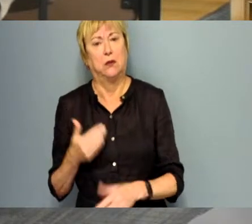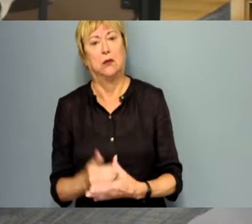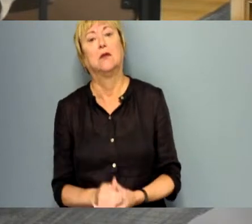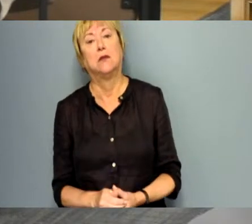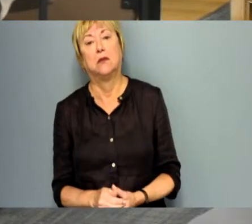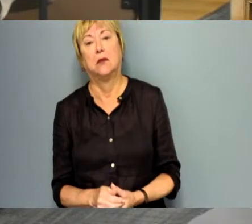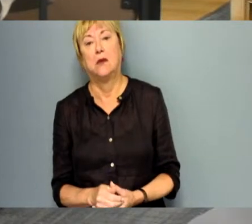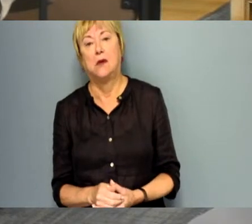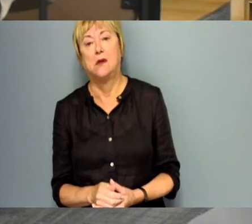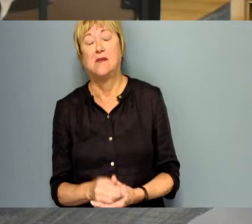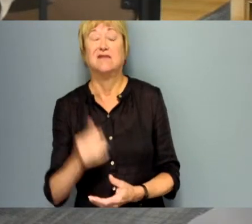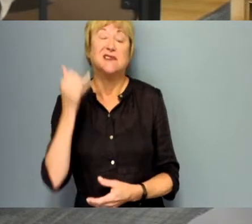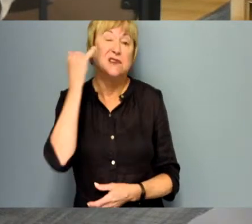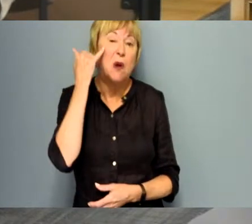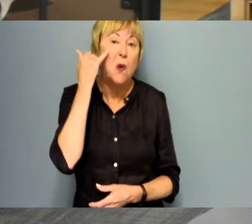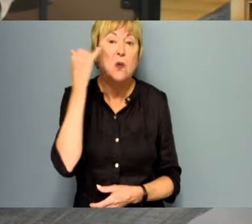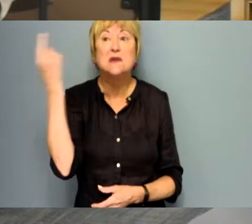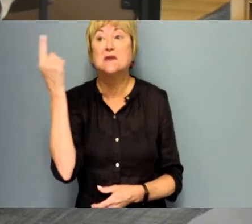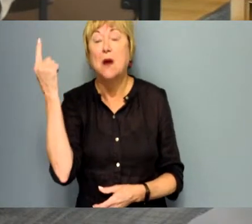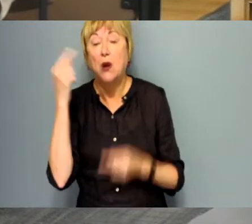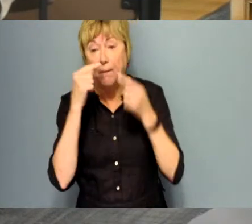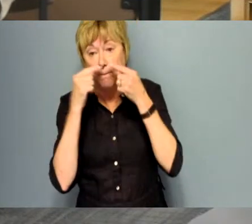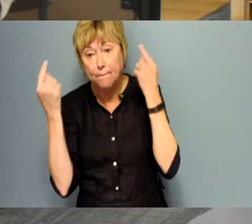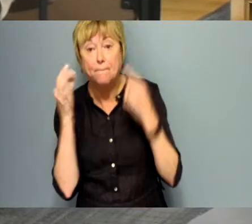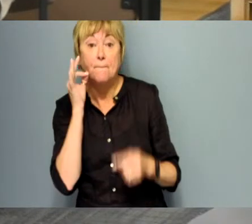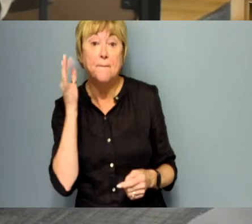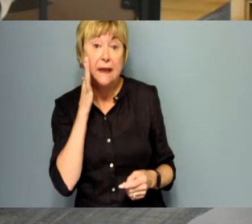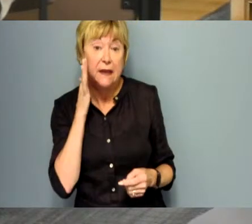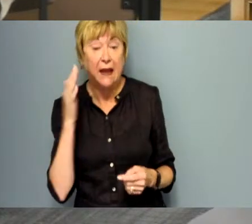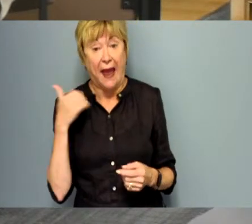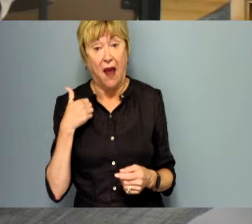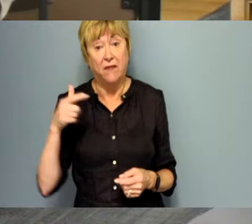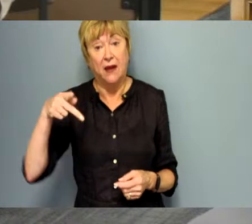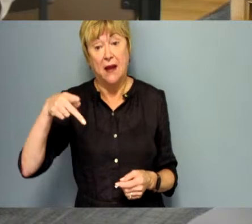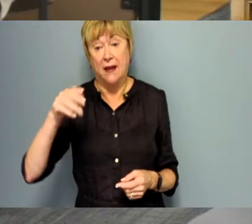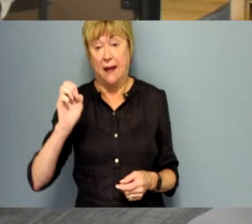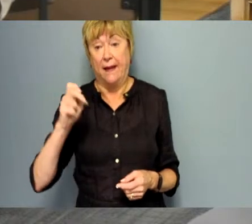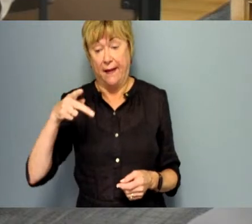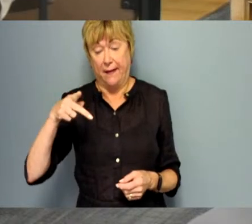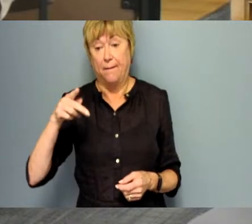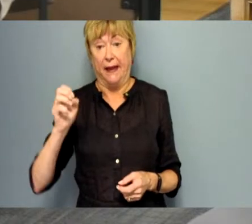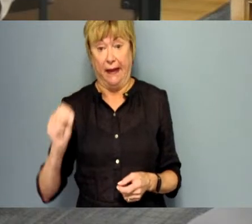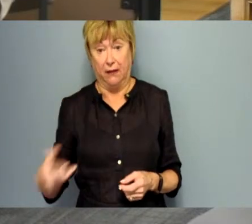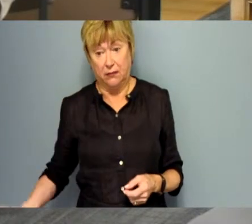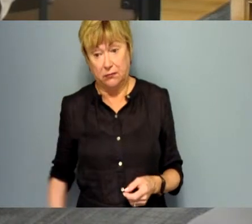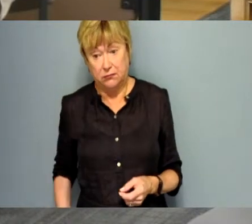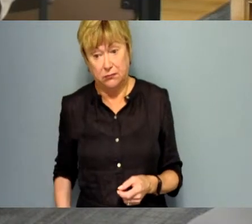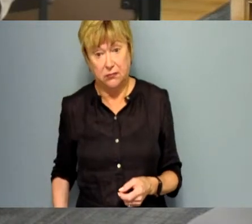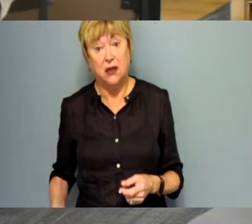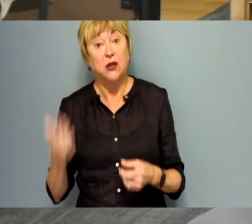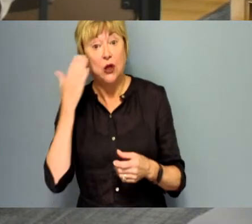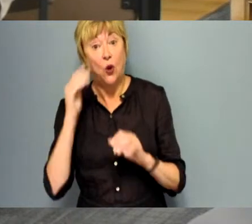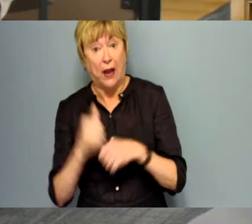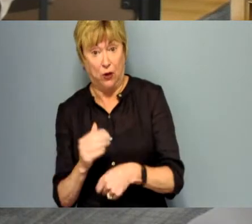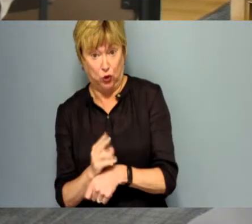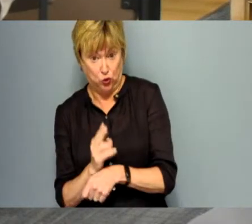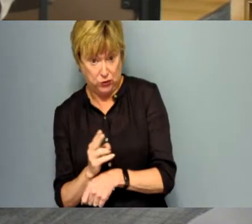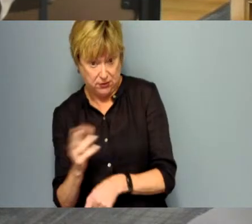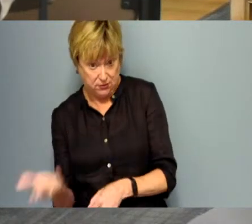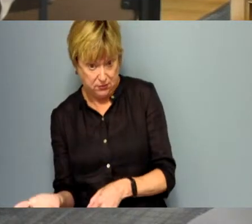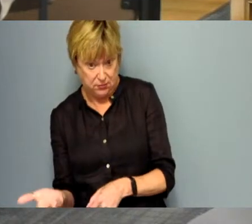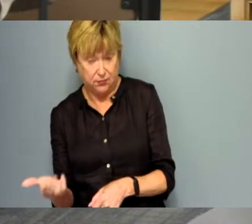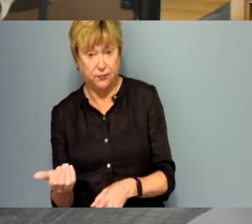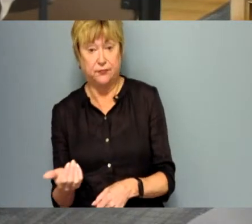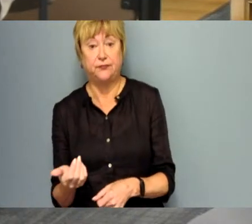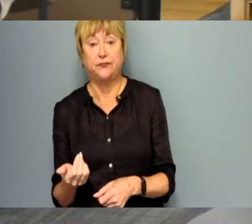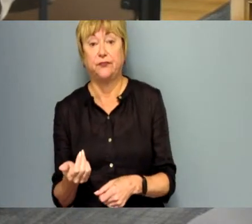So if somebody is allergic to bees, do they have their EpiPen with them? Do you know how to use it if that person needs it?